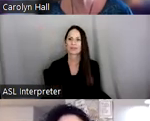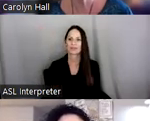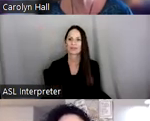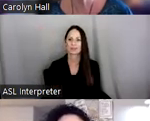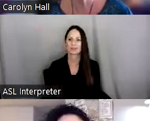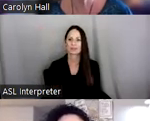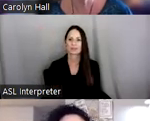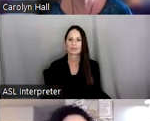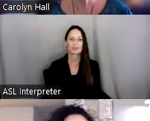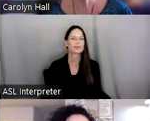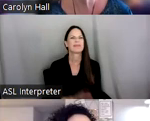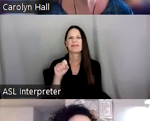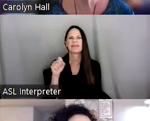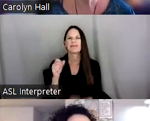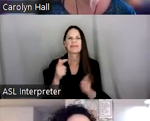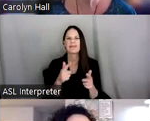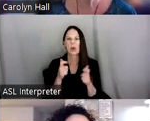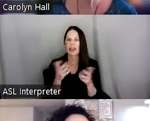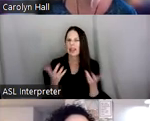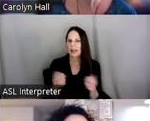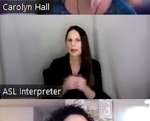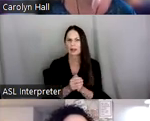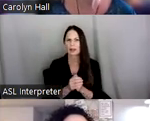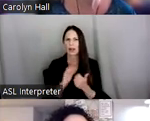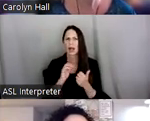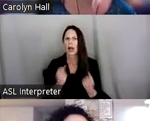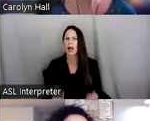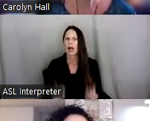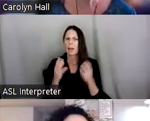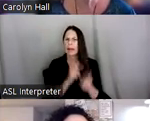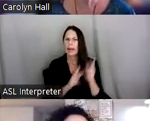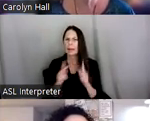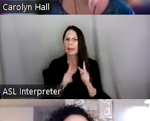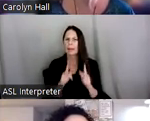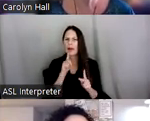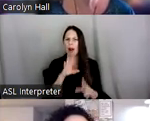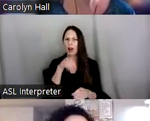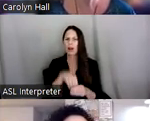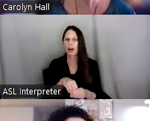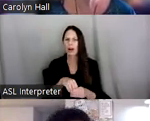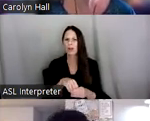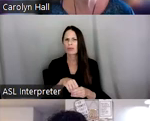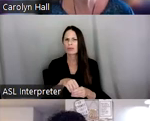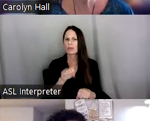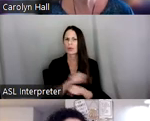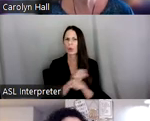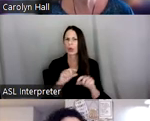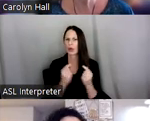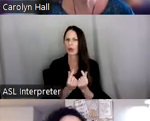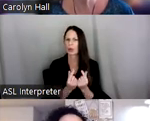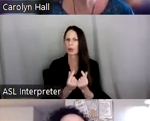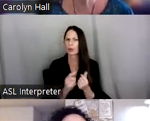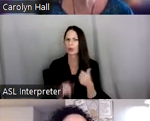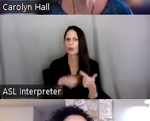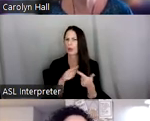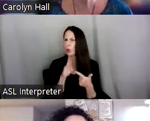Yeah, just quickly, like, how many people are on the working group, and like, who are some of the people,